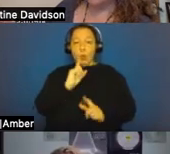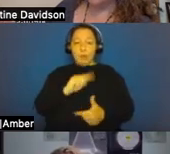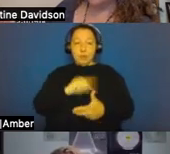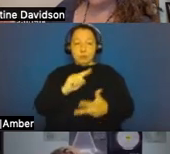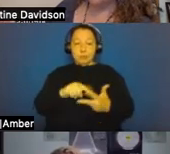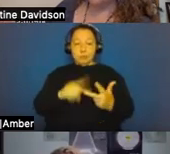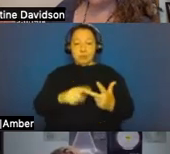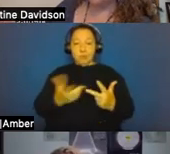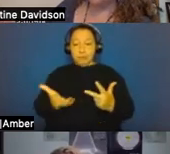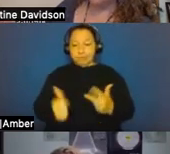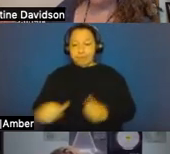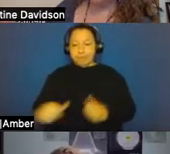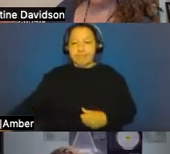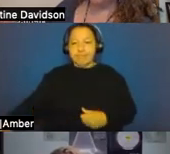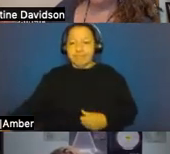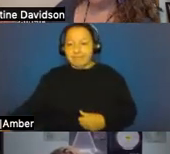All right.